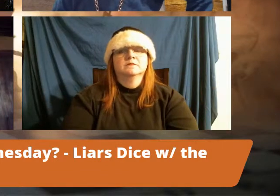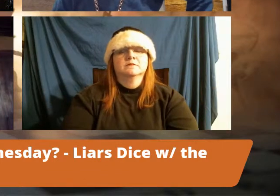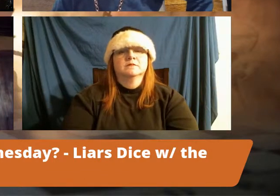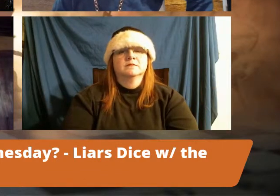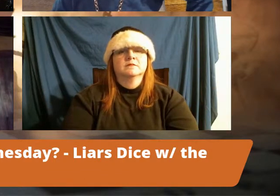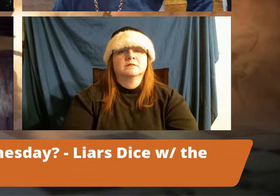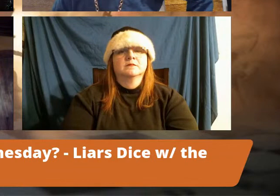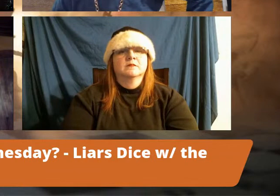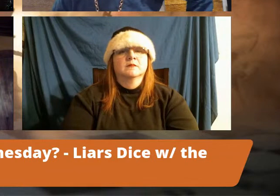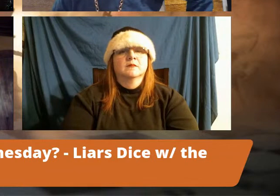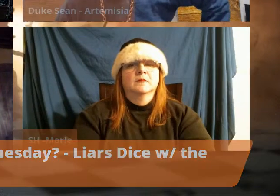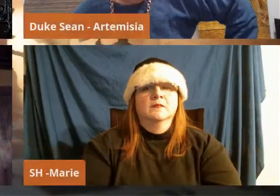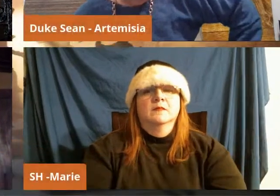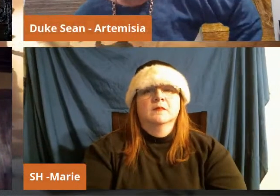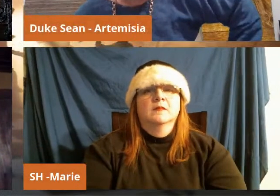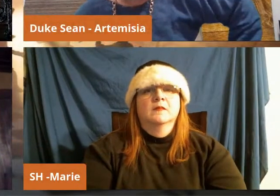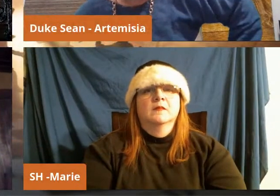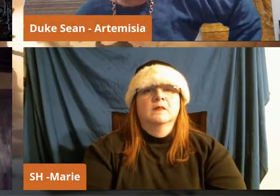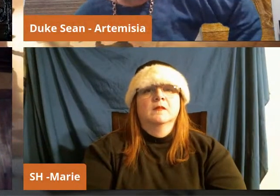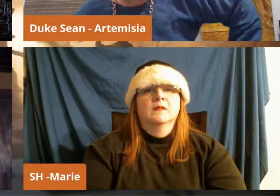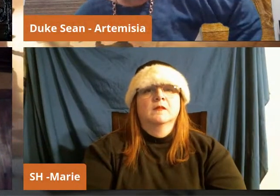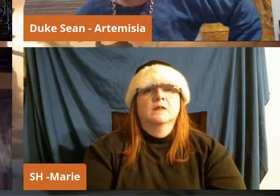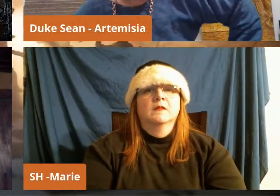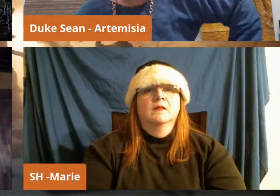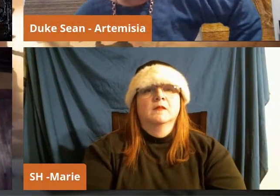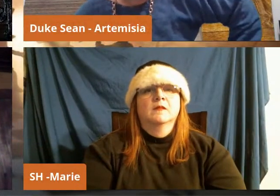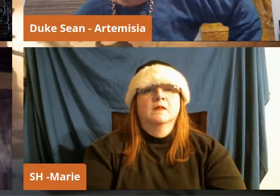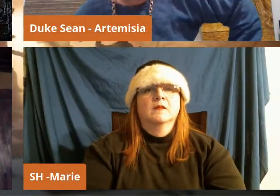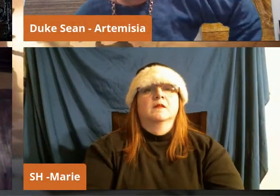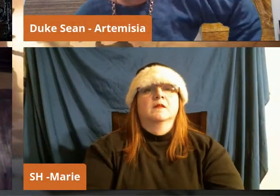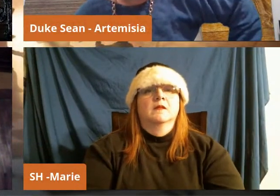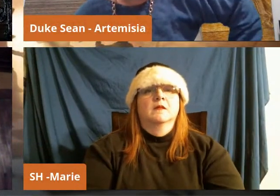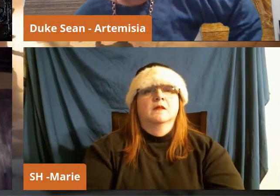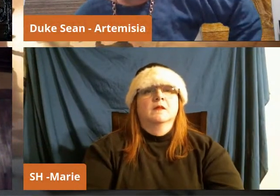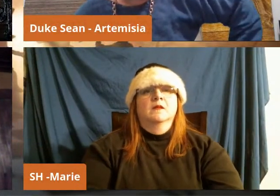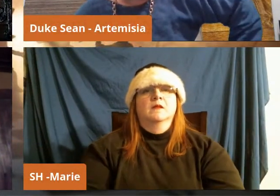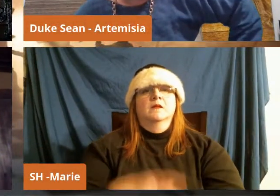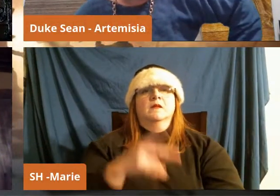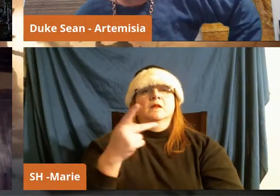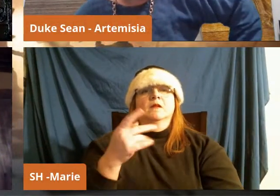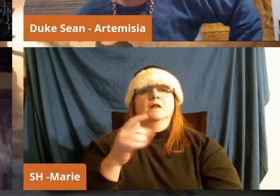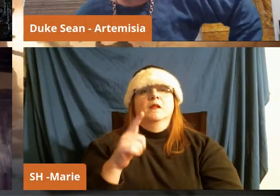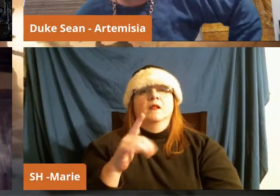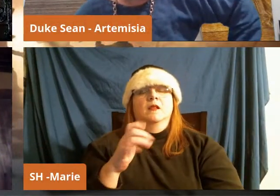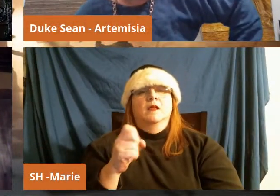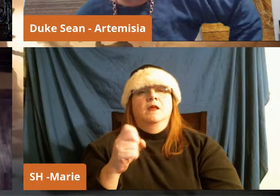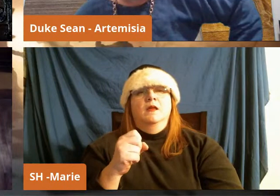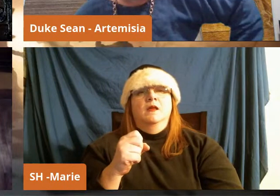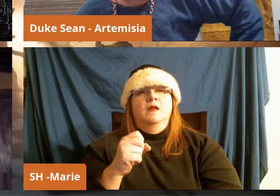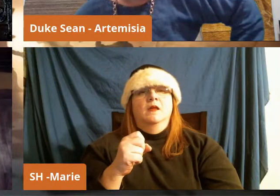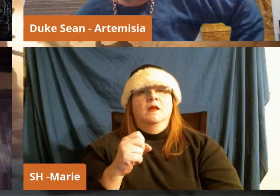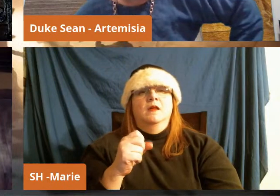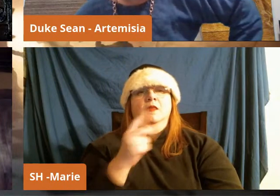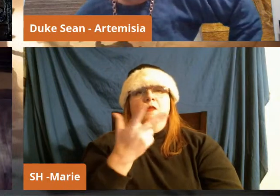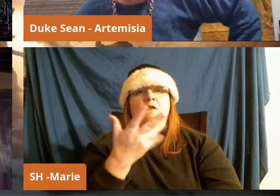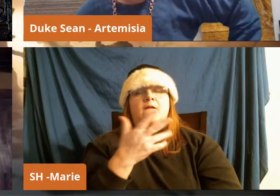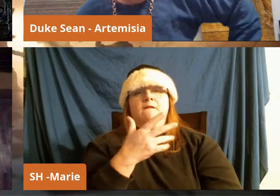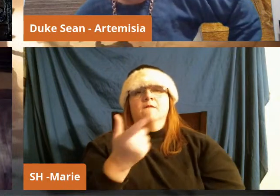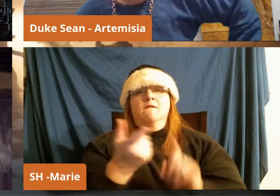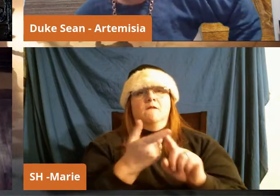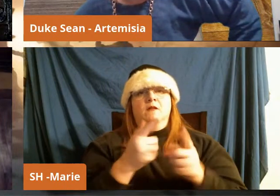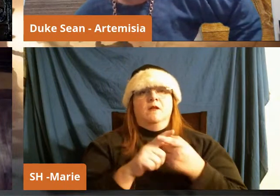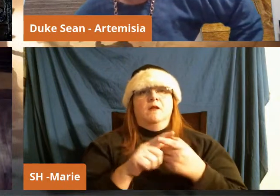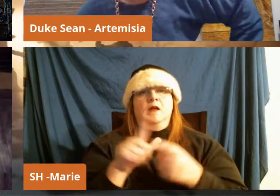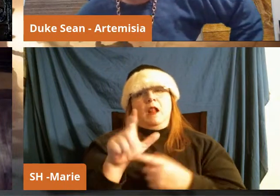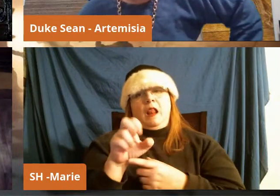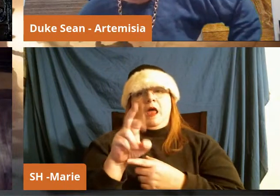good friend, the crazy Westies from Between Two Peers, Ask the Knights Live, and their assorted friends. So we'll be playing